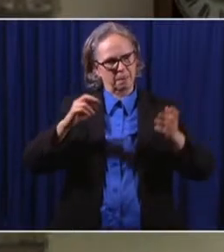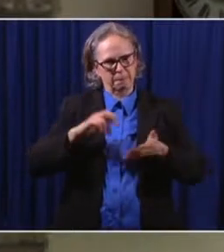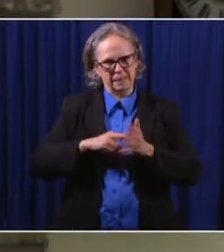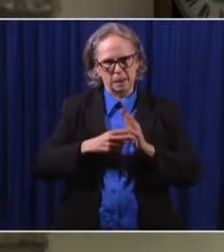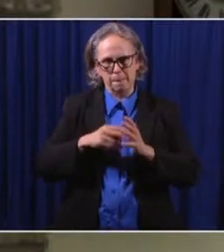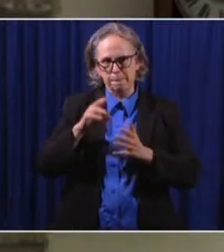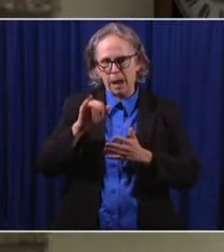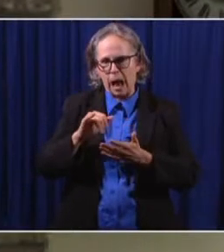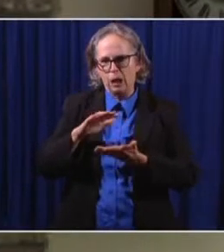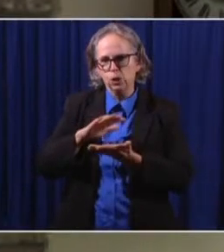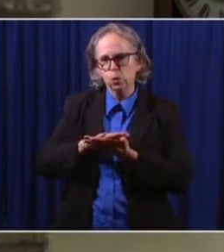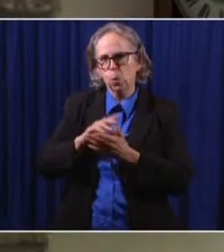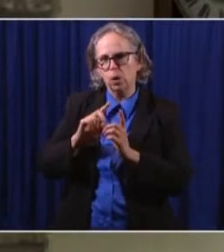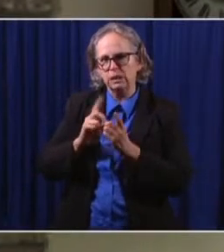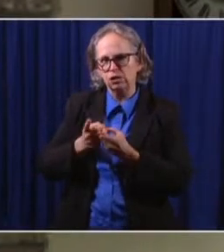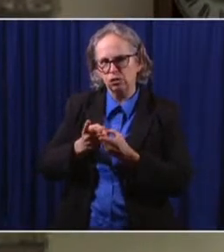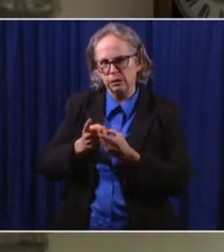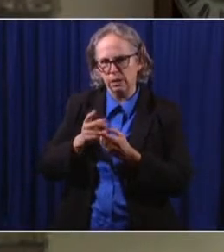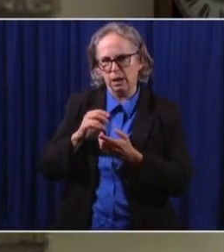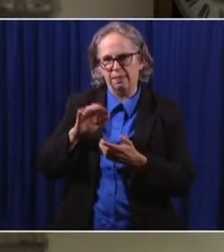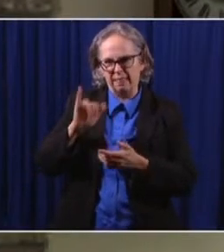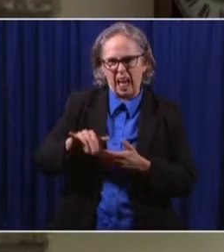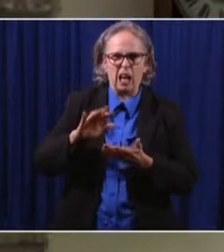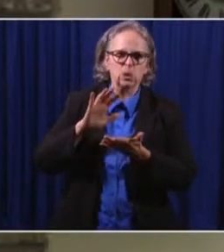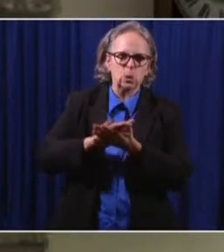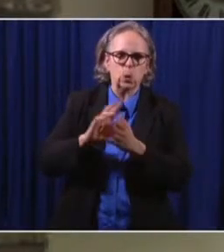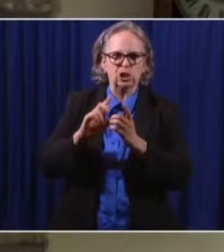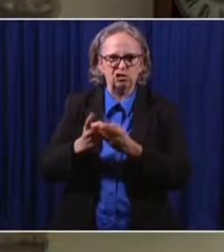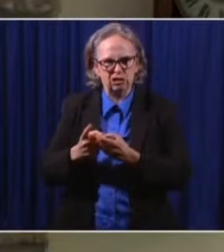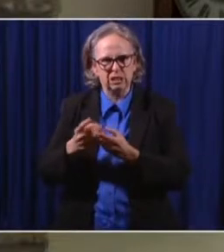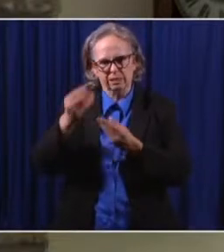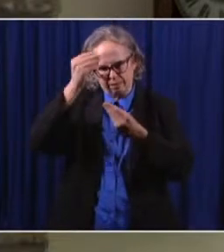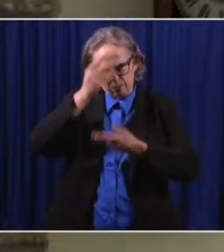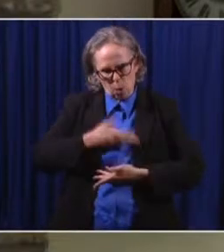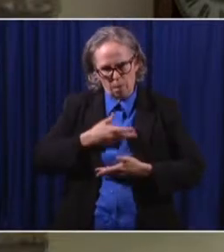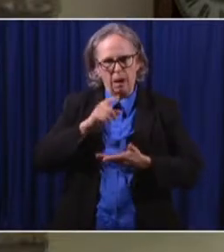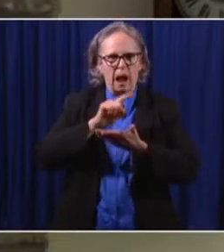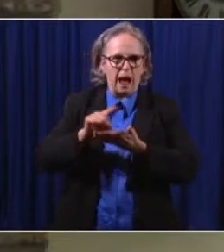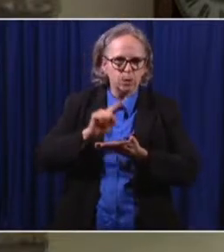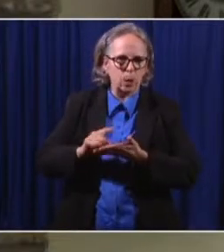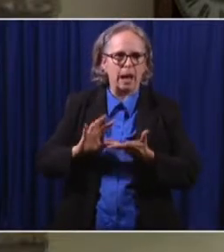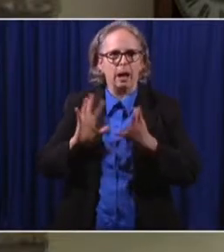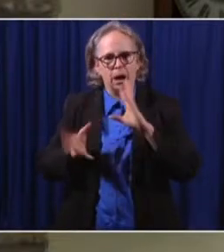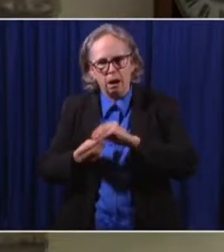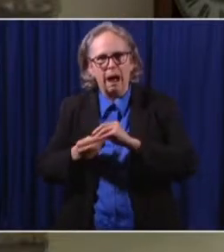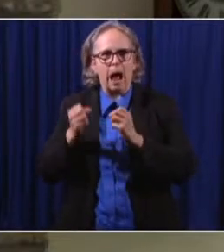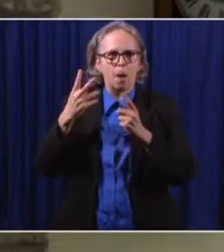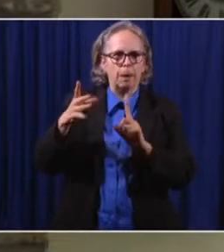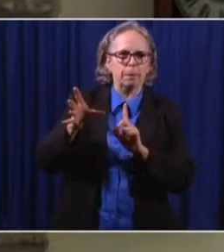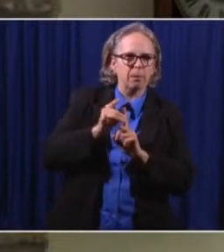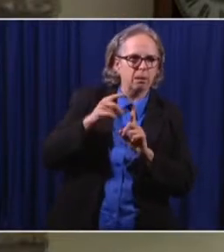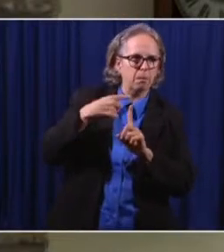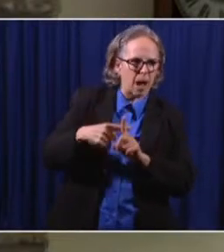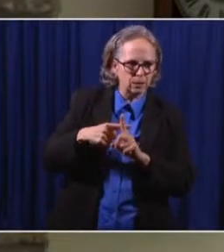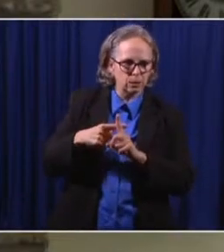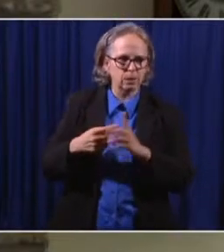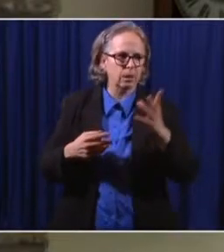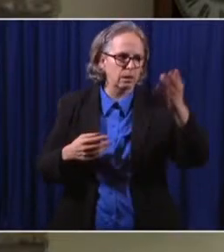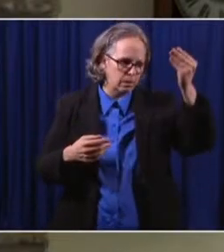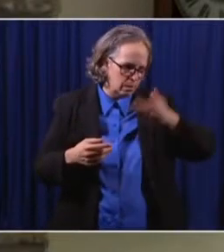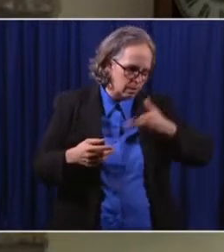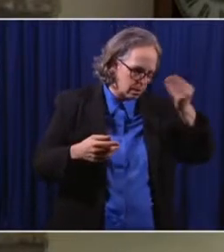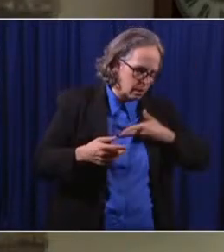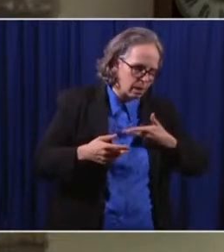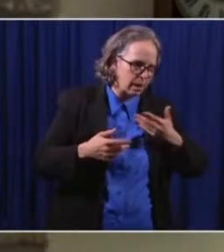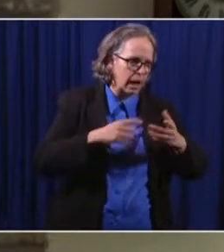such a district every week has so many cases, and that's in all likelihood. We haven't got it totally worked out yet, but that's in all likelihood the way it's